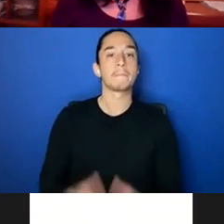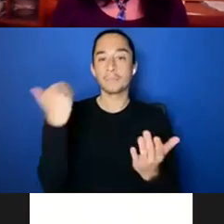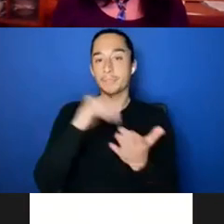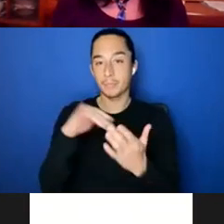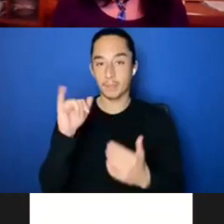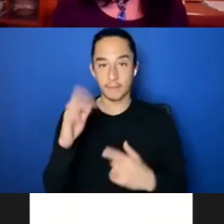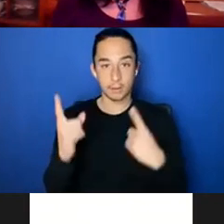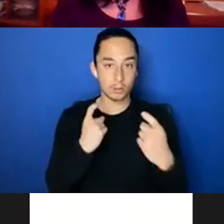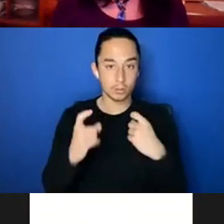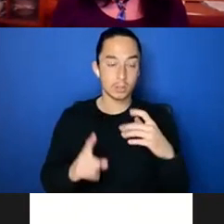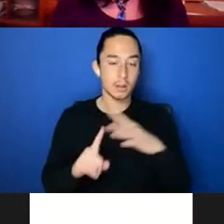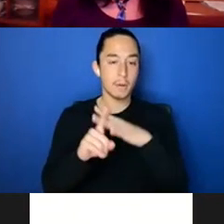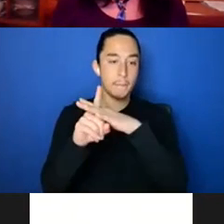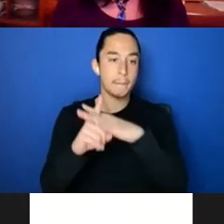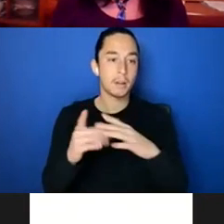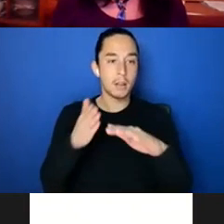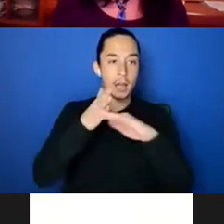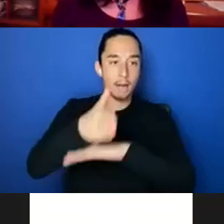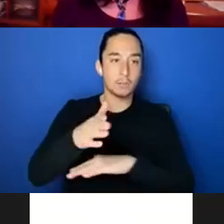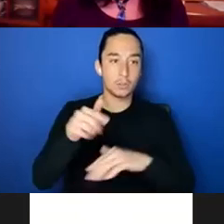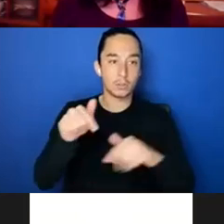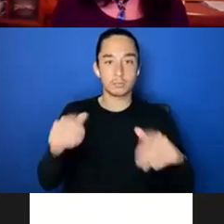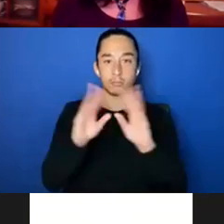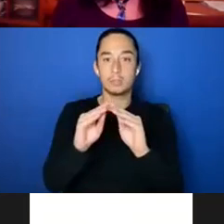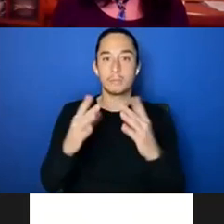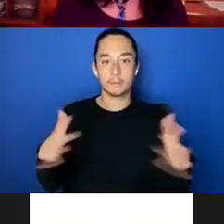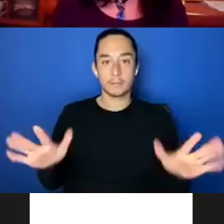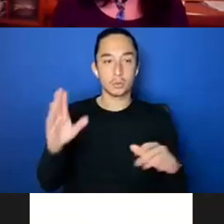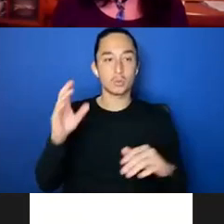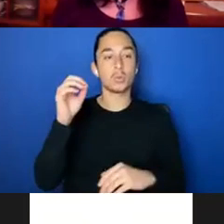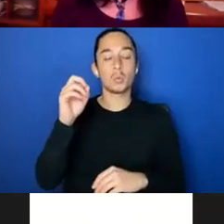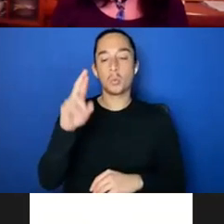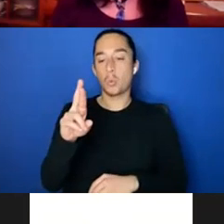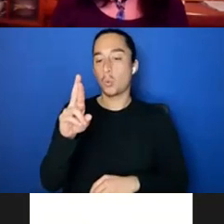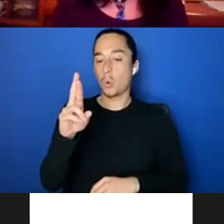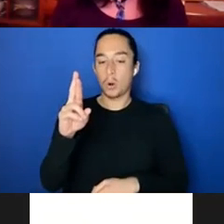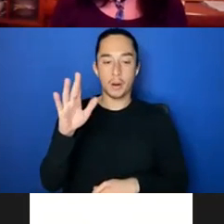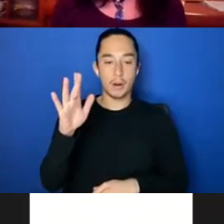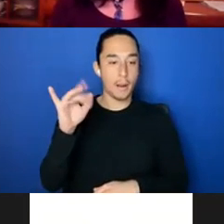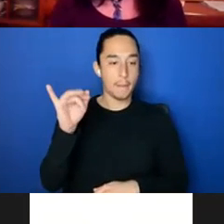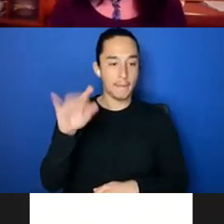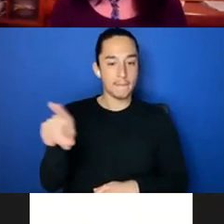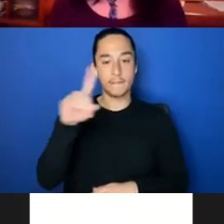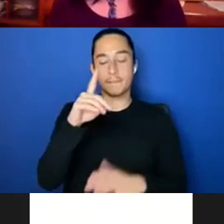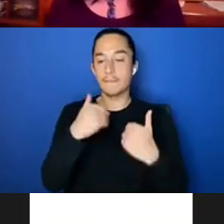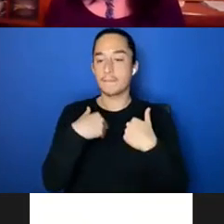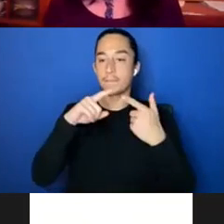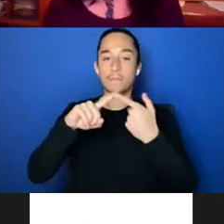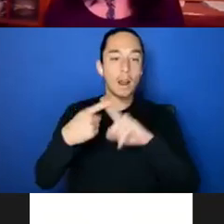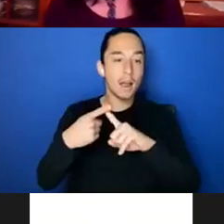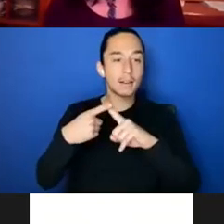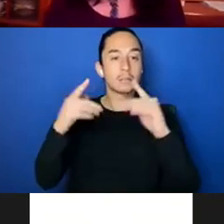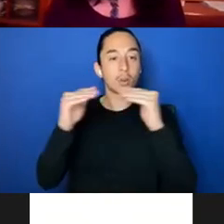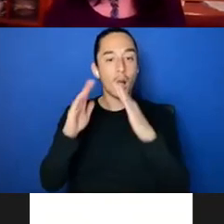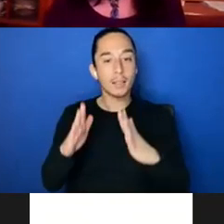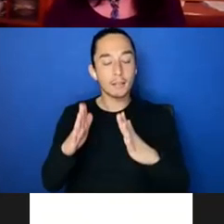that come up after we have this meeting, or if there are you have friends or colleagues